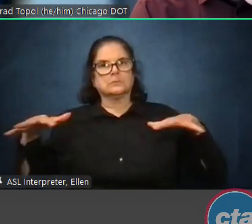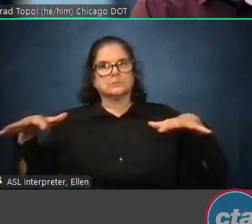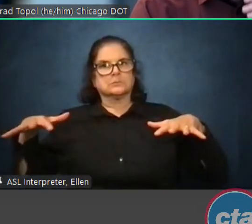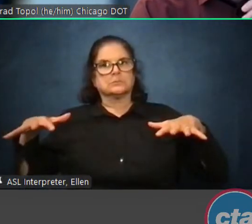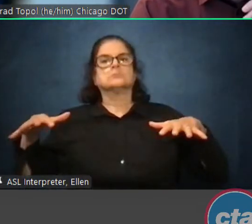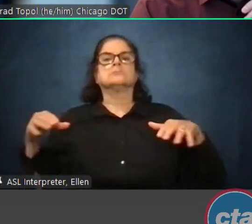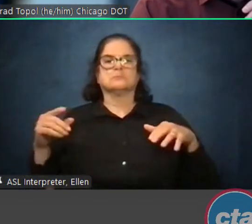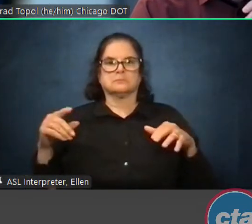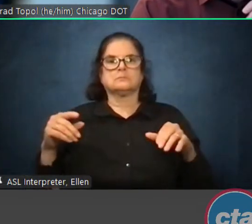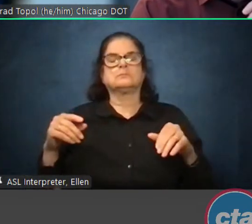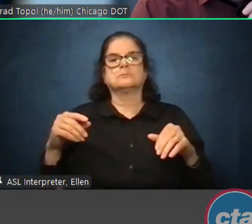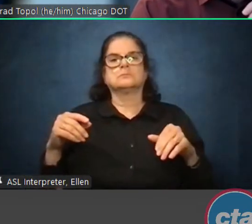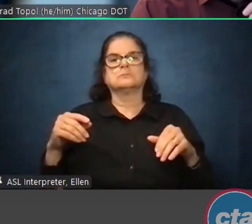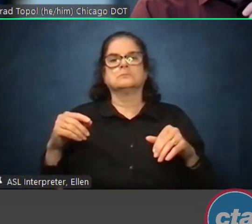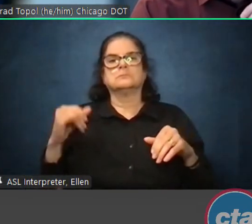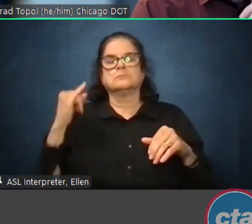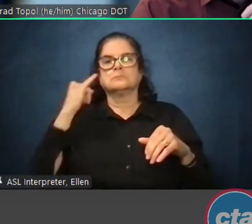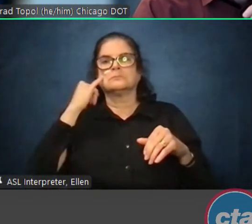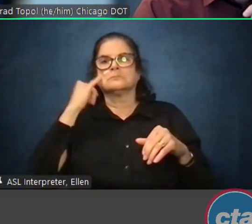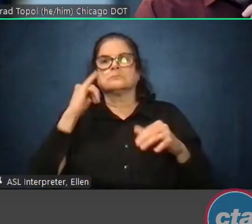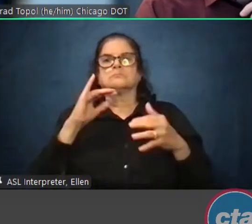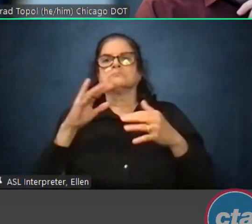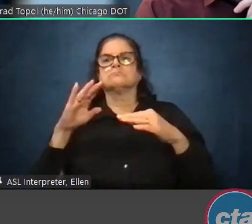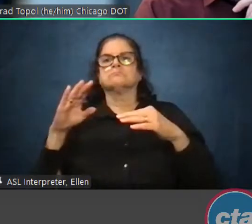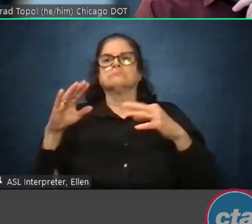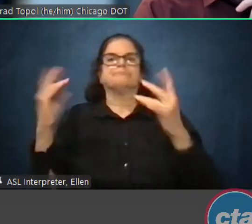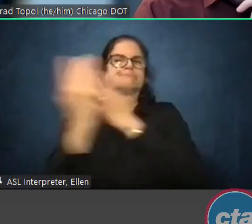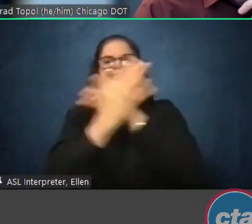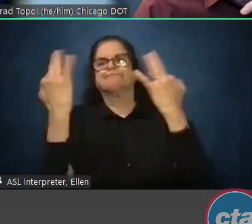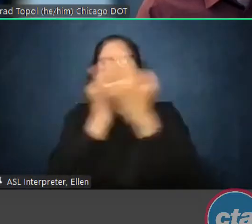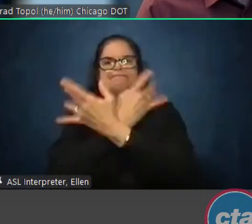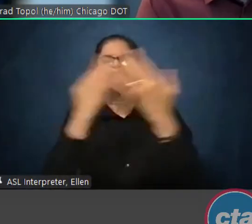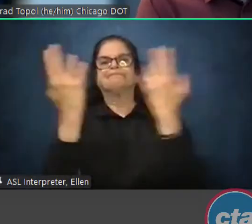modes in a dense and busy environment.